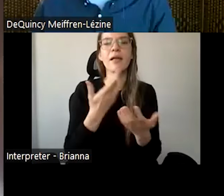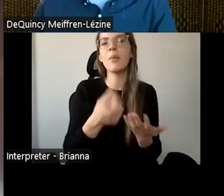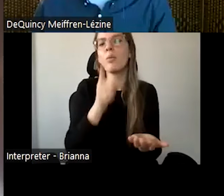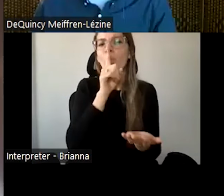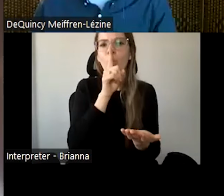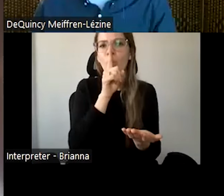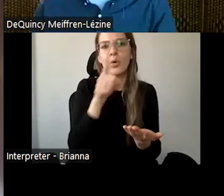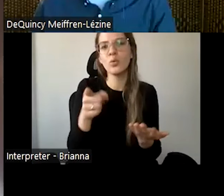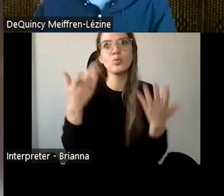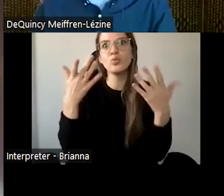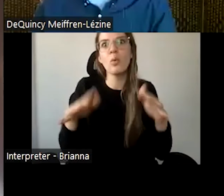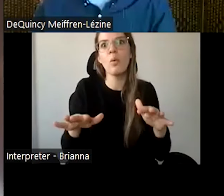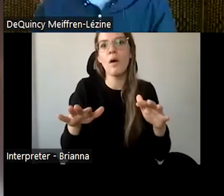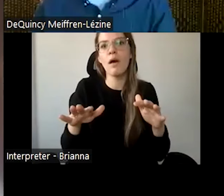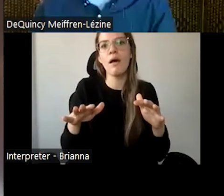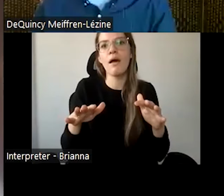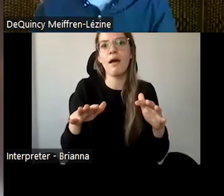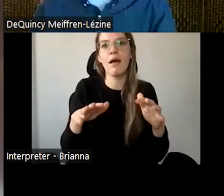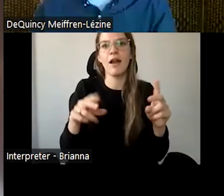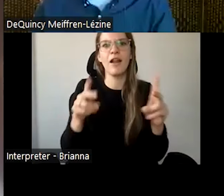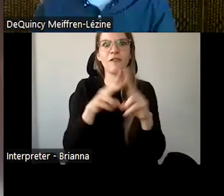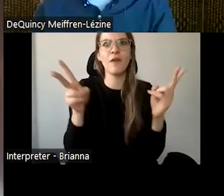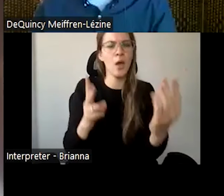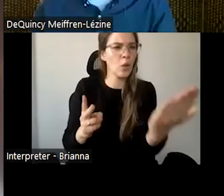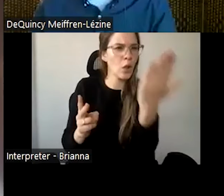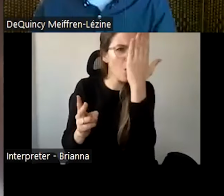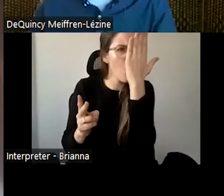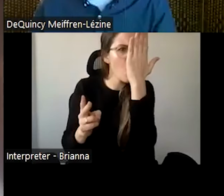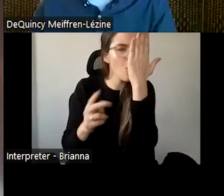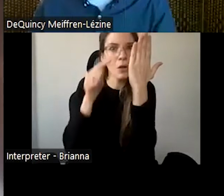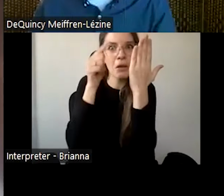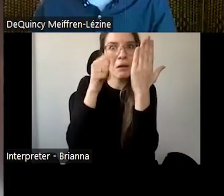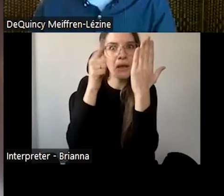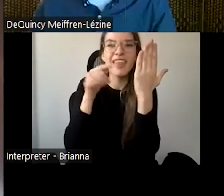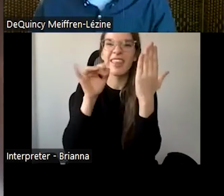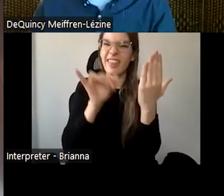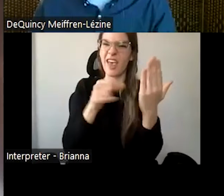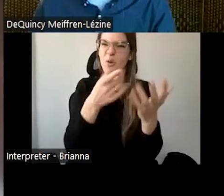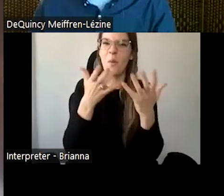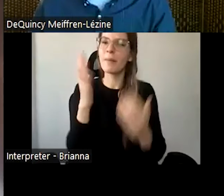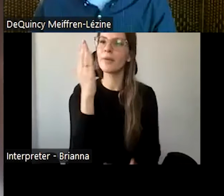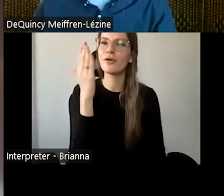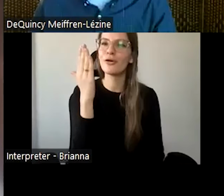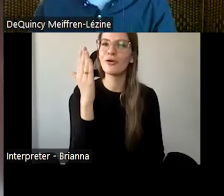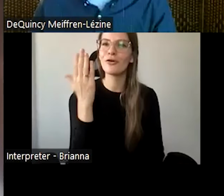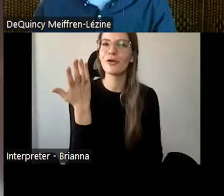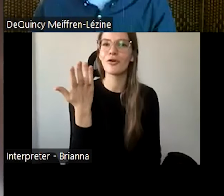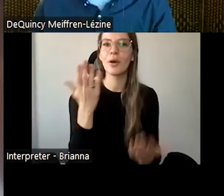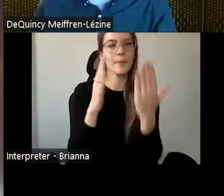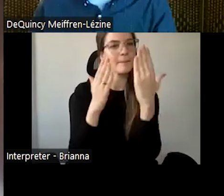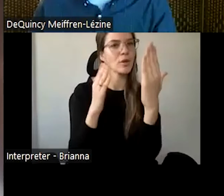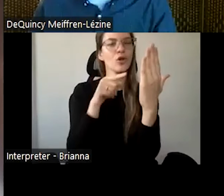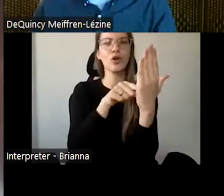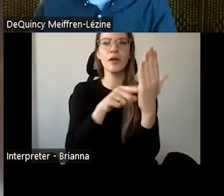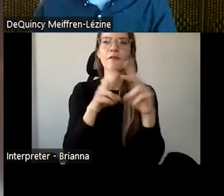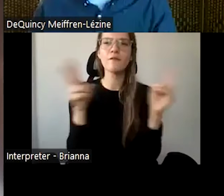to like take a really close look there. There you want a mirror, something that will allow you to do really